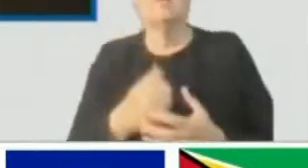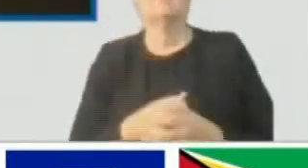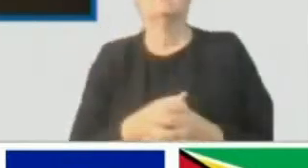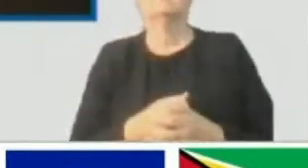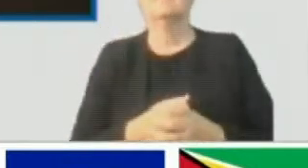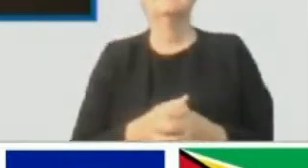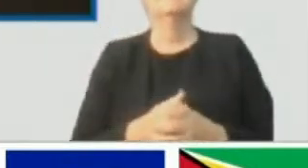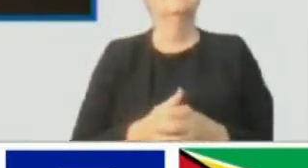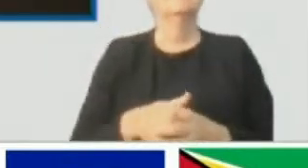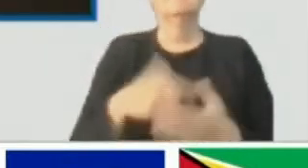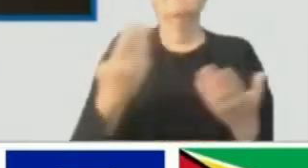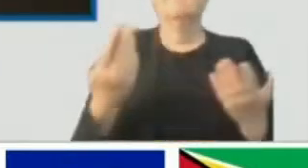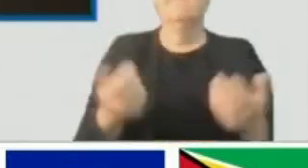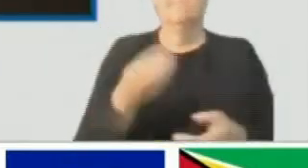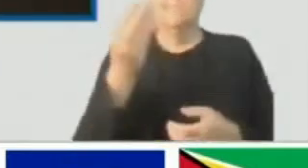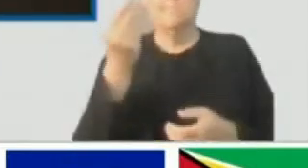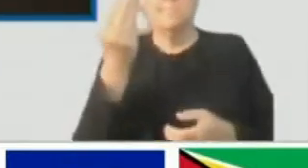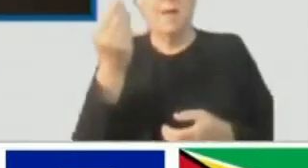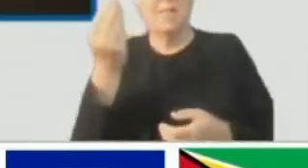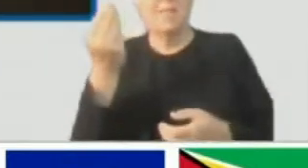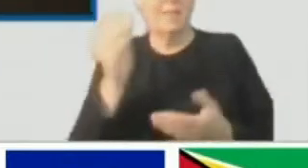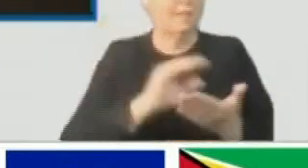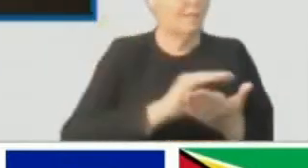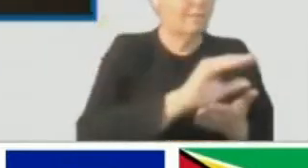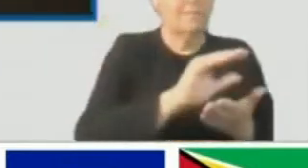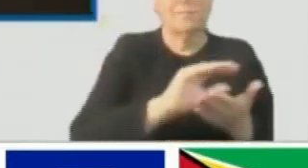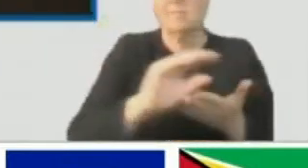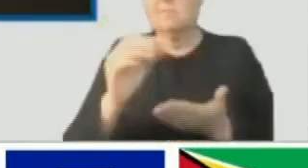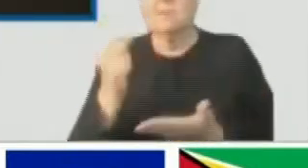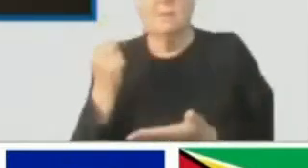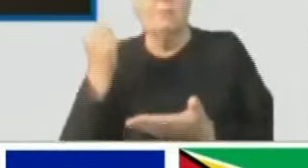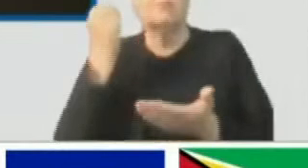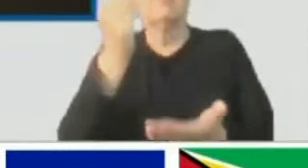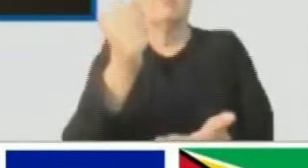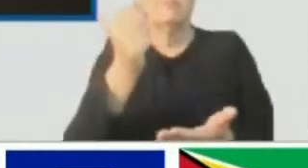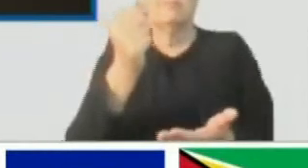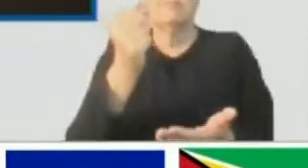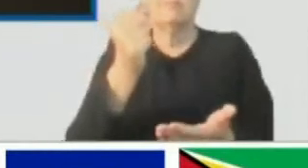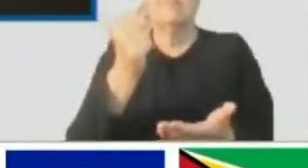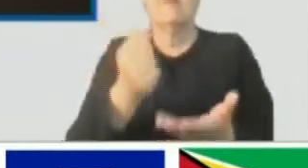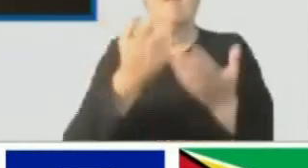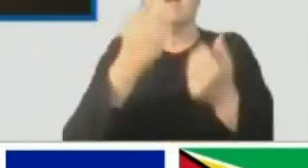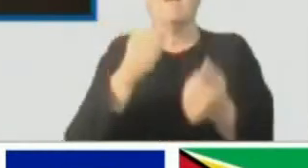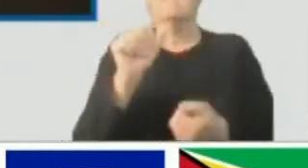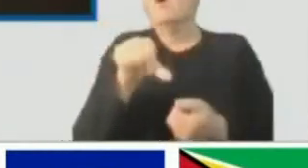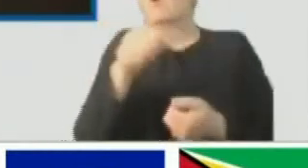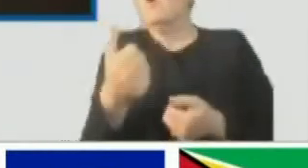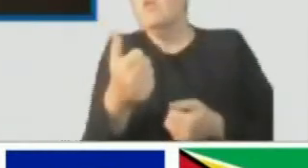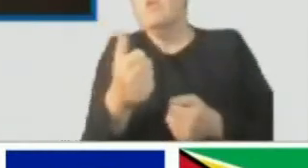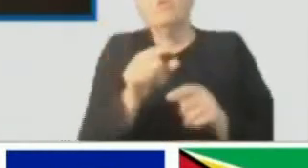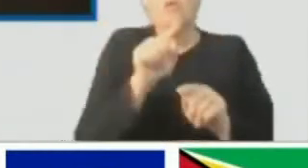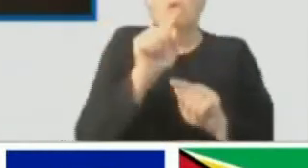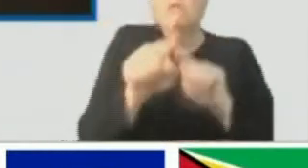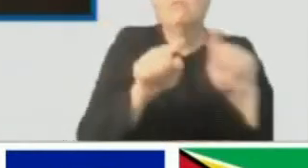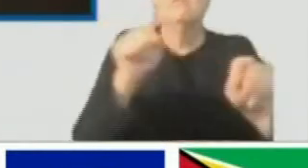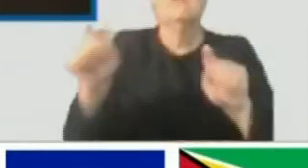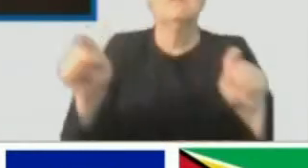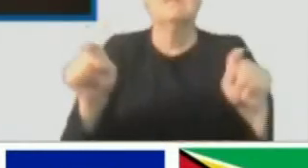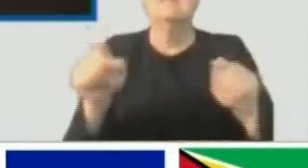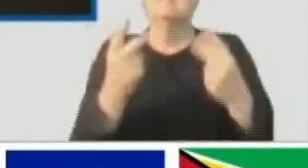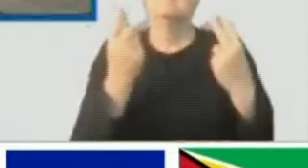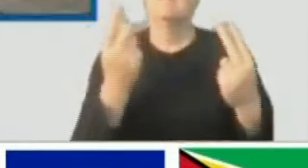help competing priorities that has to be addressed. We have therefore